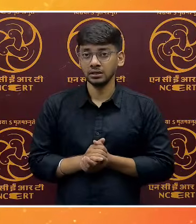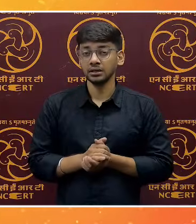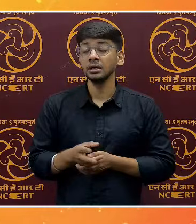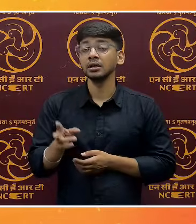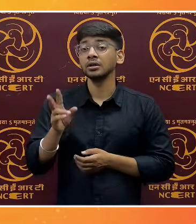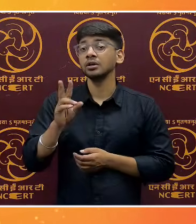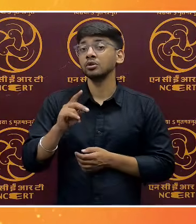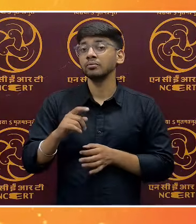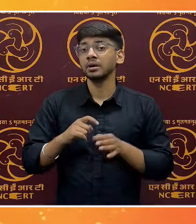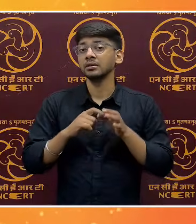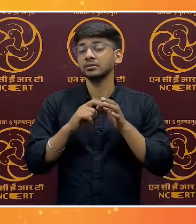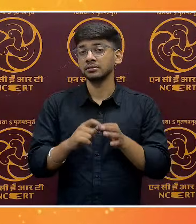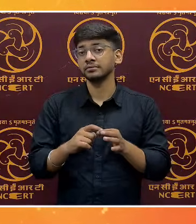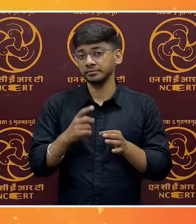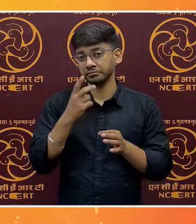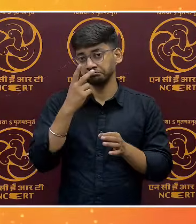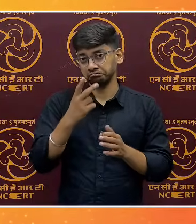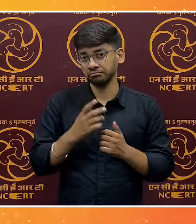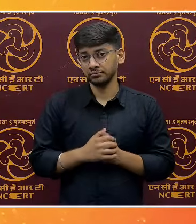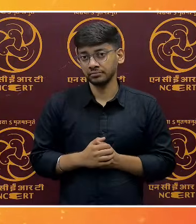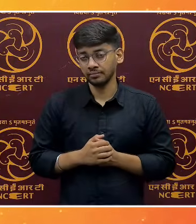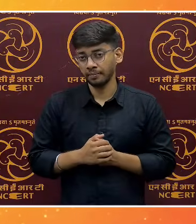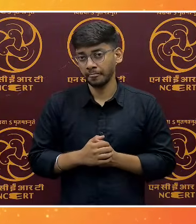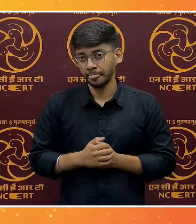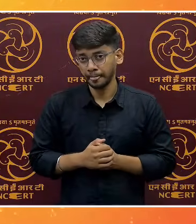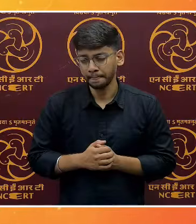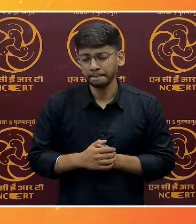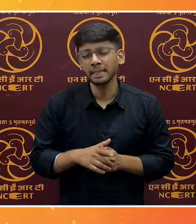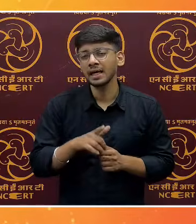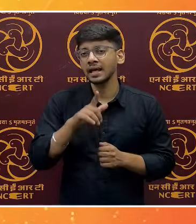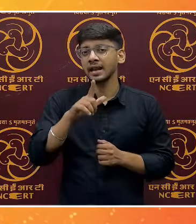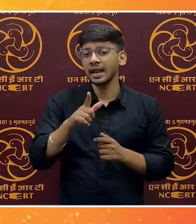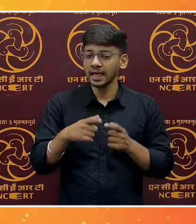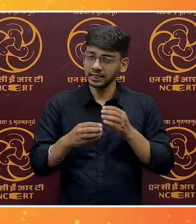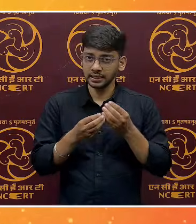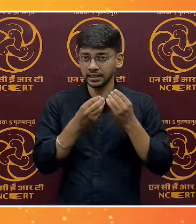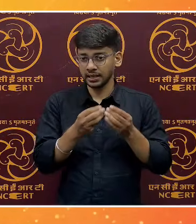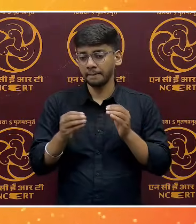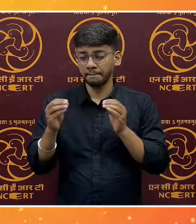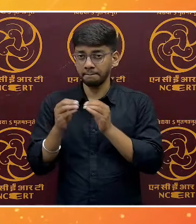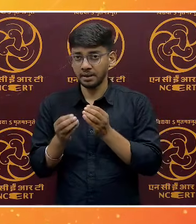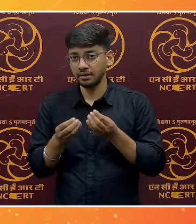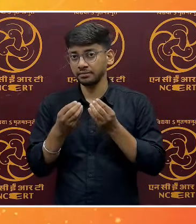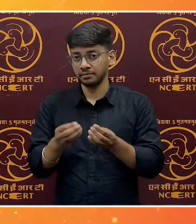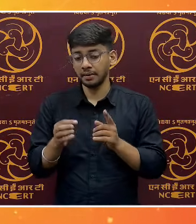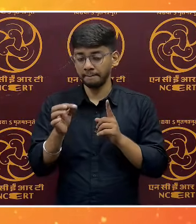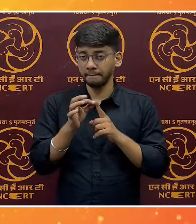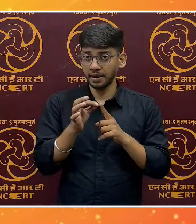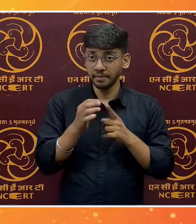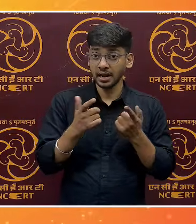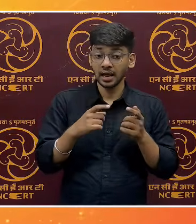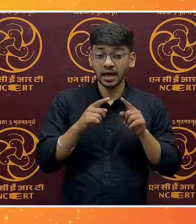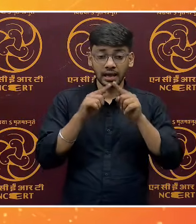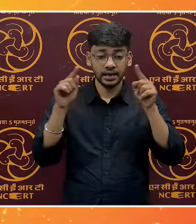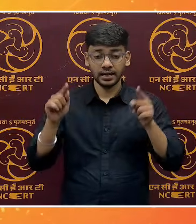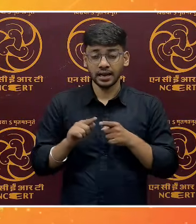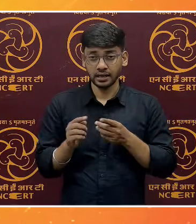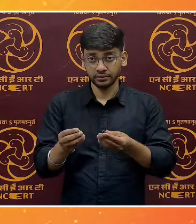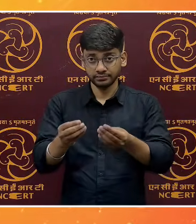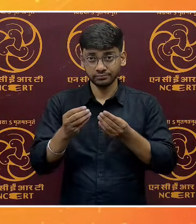Again the next question is what is length is given, breadth is given, we have to find the perimeter of rectangle.